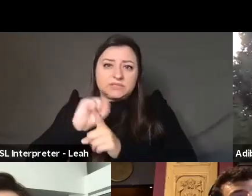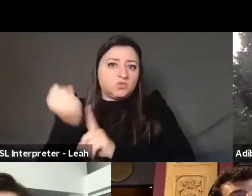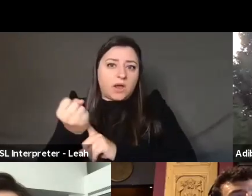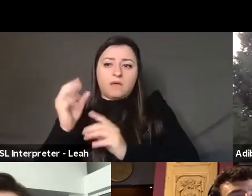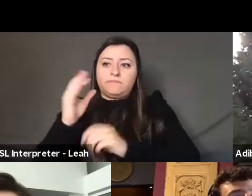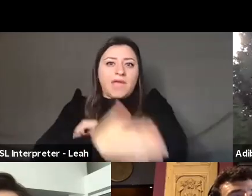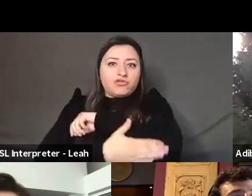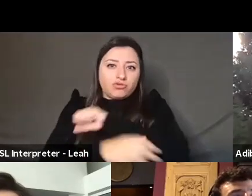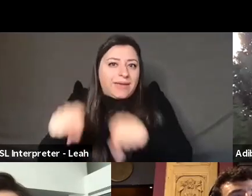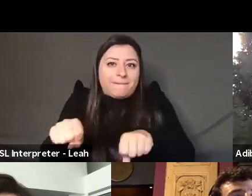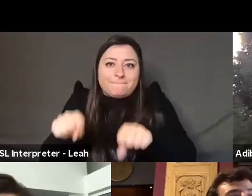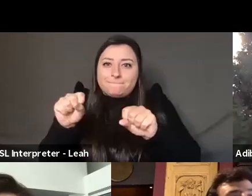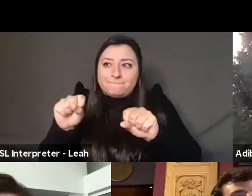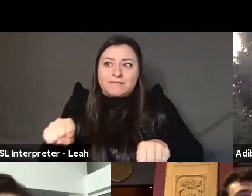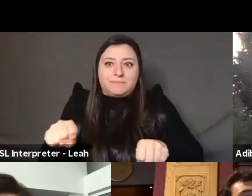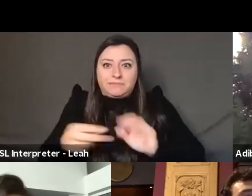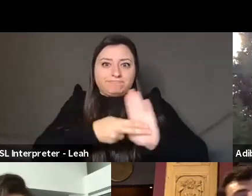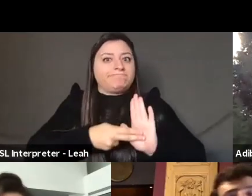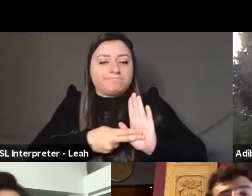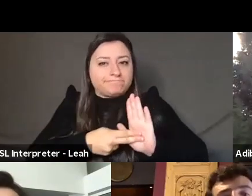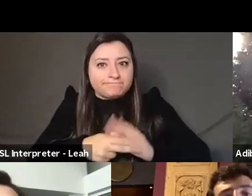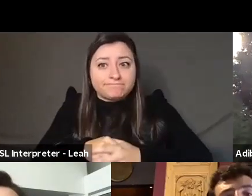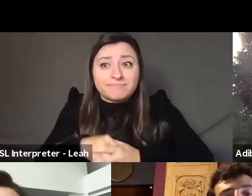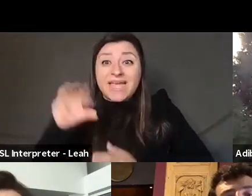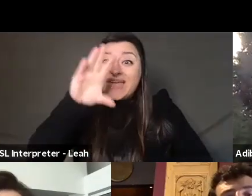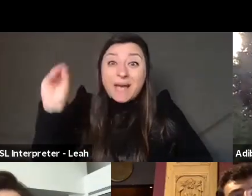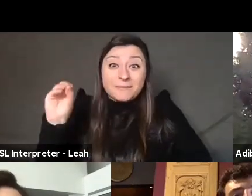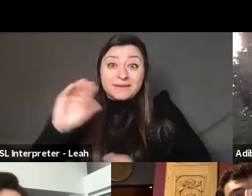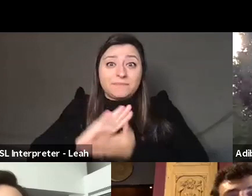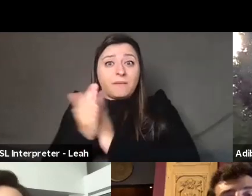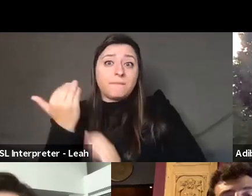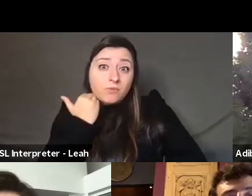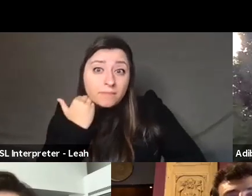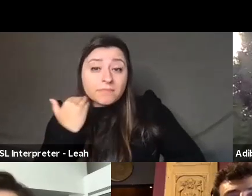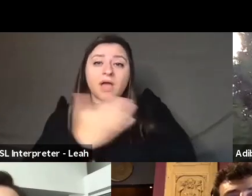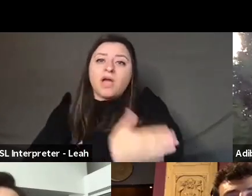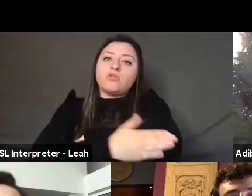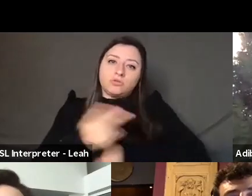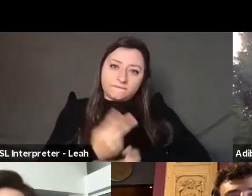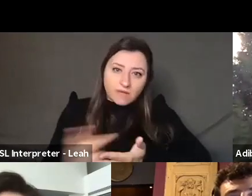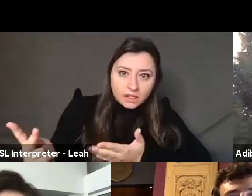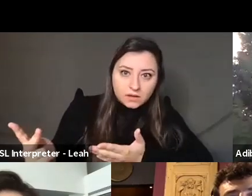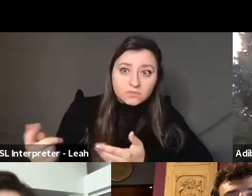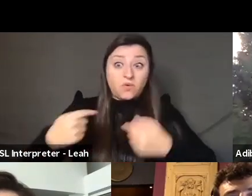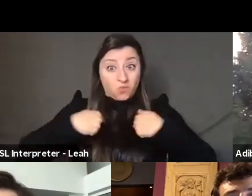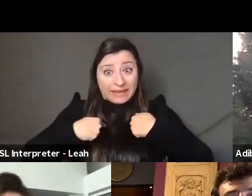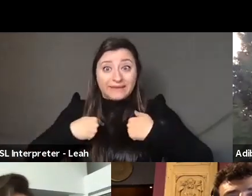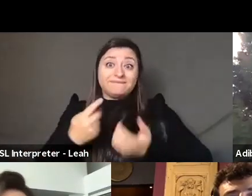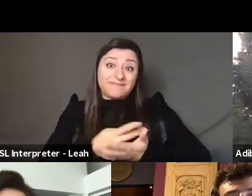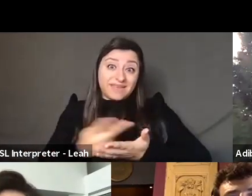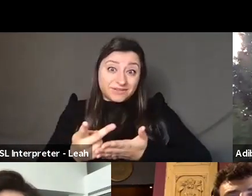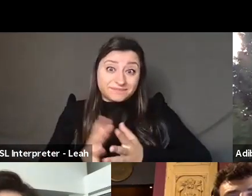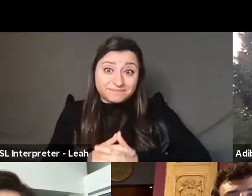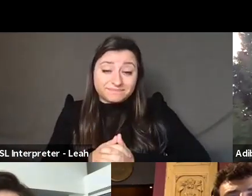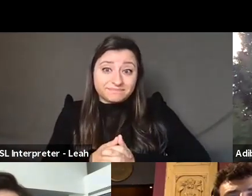can possibly get itself into. Companies go bankrupt, countries fail. We have failed. Off